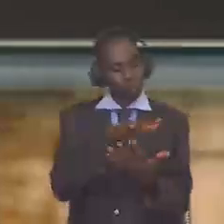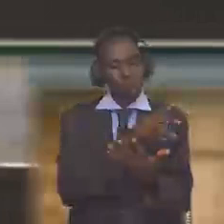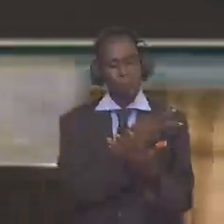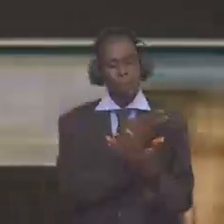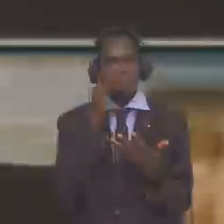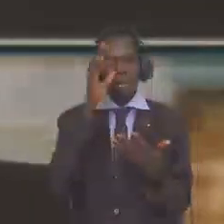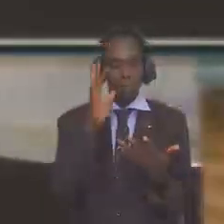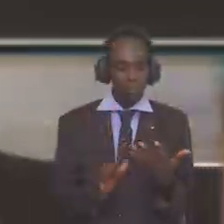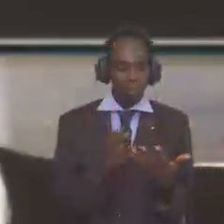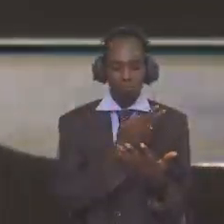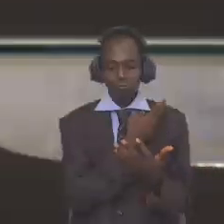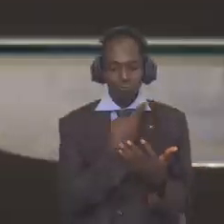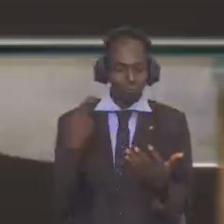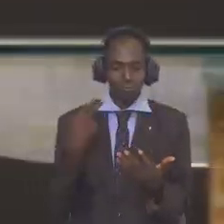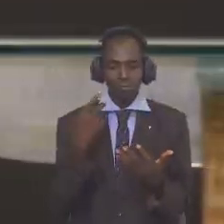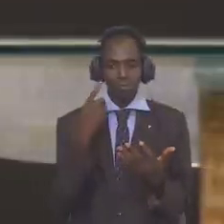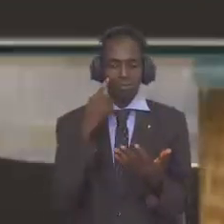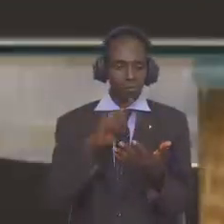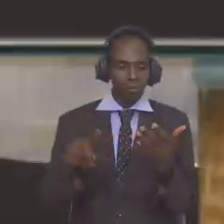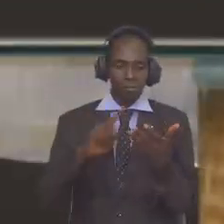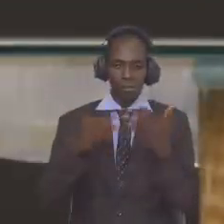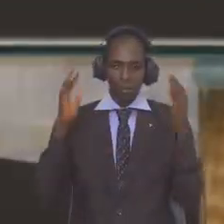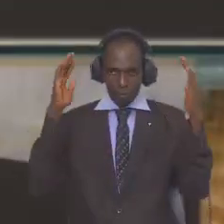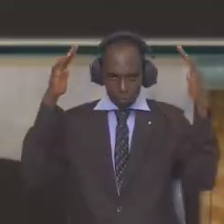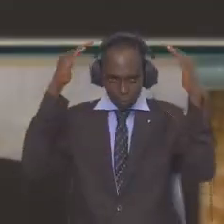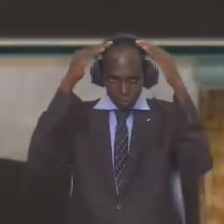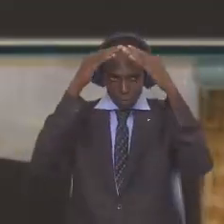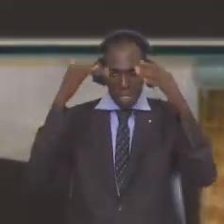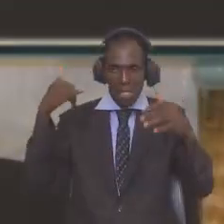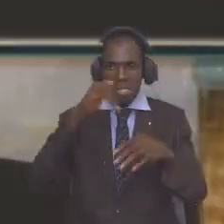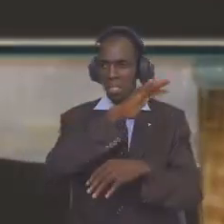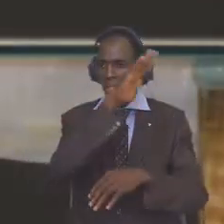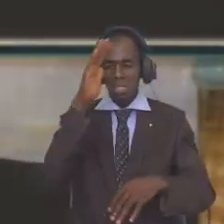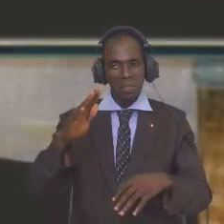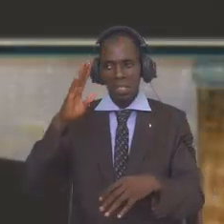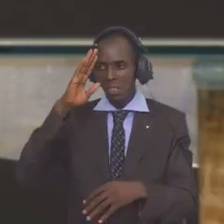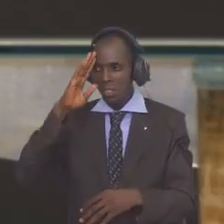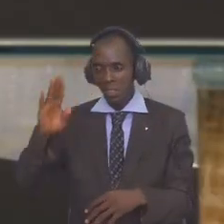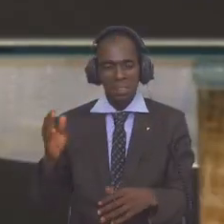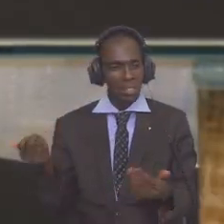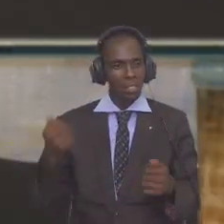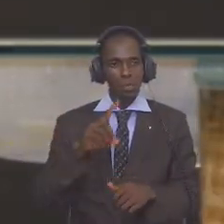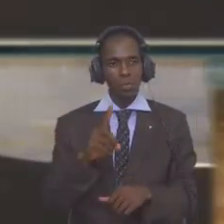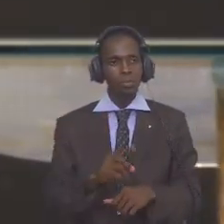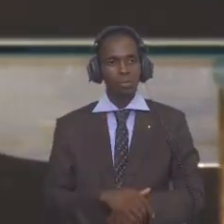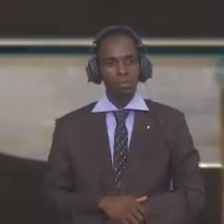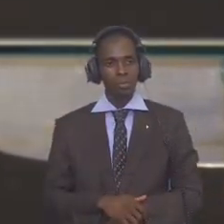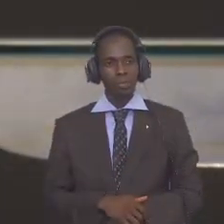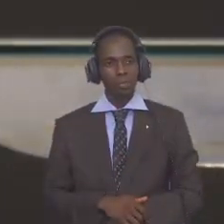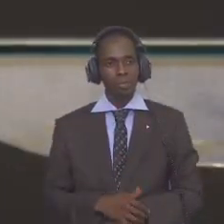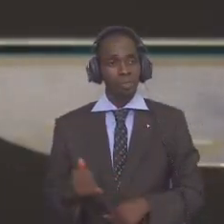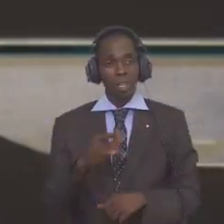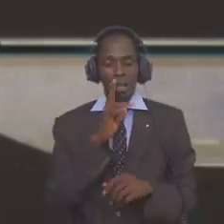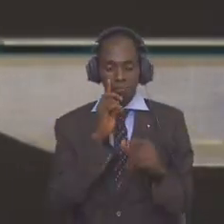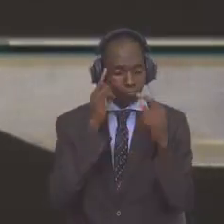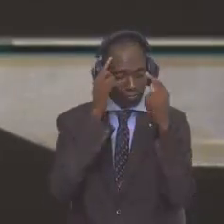overseers, shepherds, we never see them greet anybody. They're thinking about the second